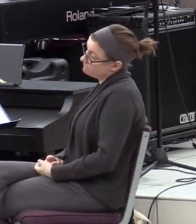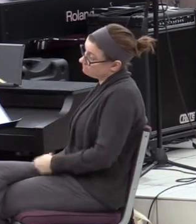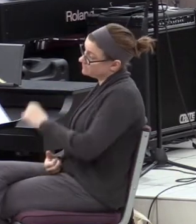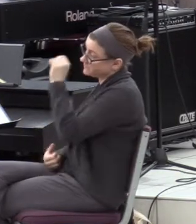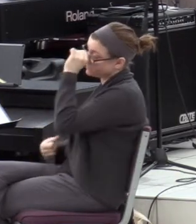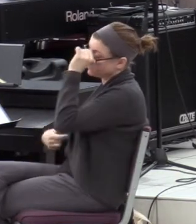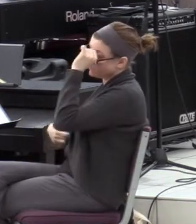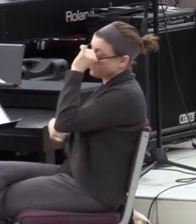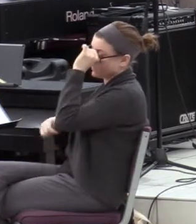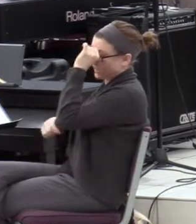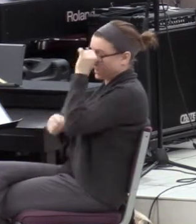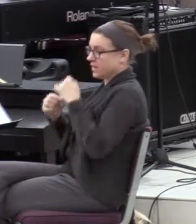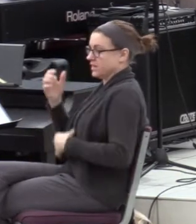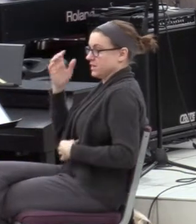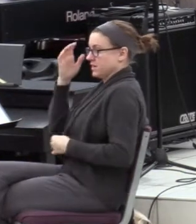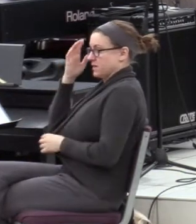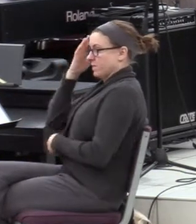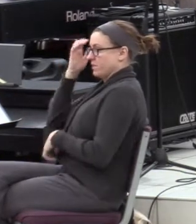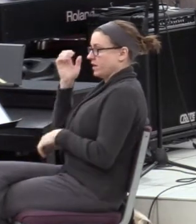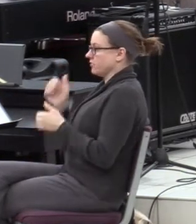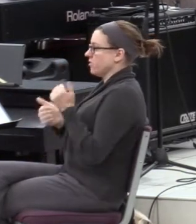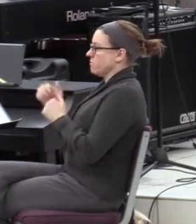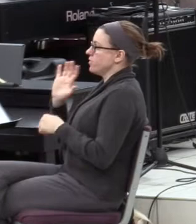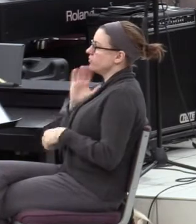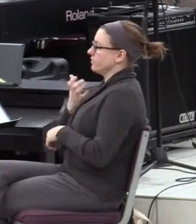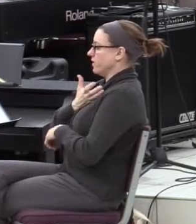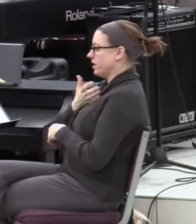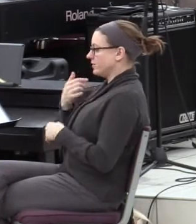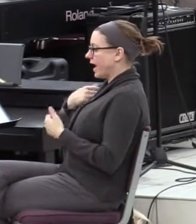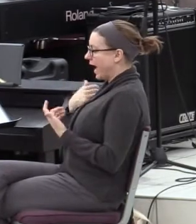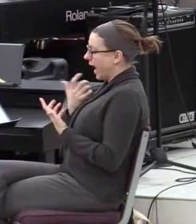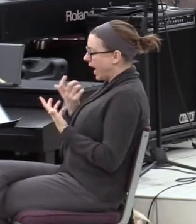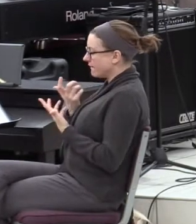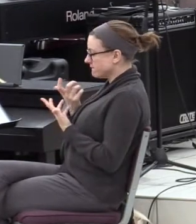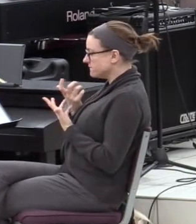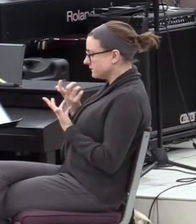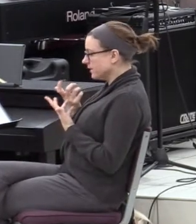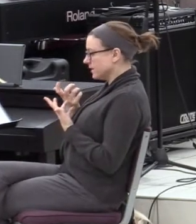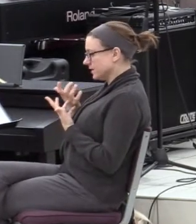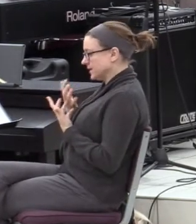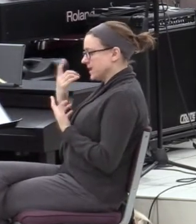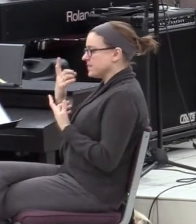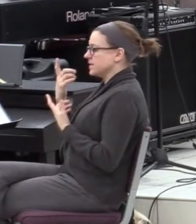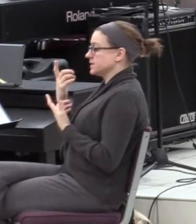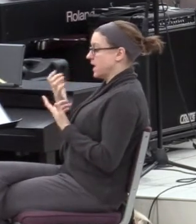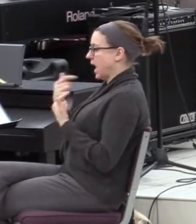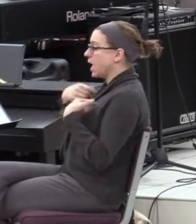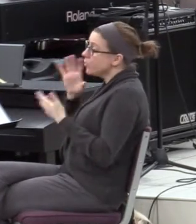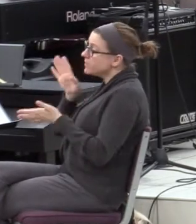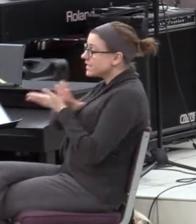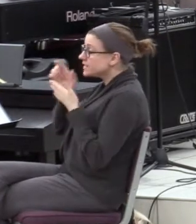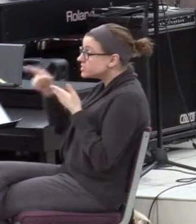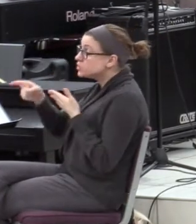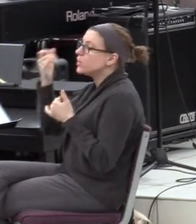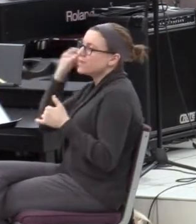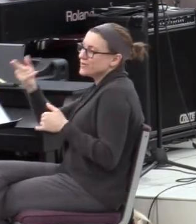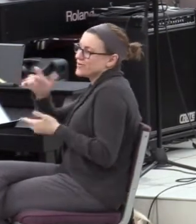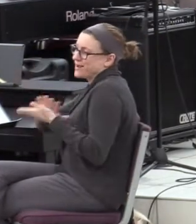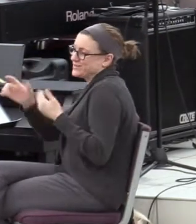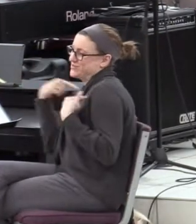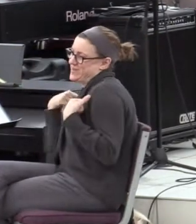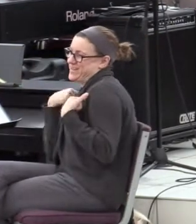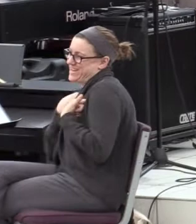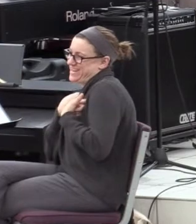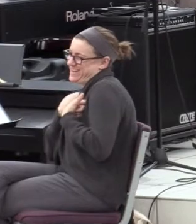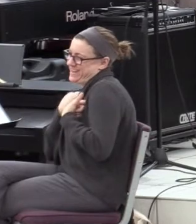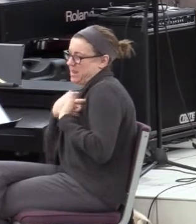Because most of us have this implicit conditionality thing going on. I'm going to be nice to you as long as you're nice to me.